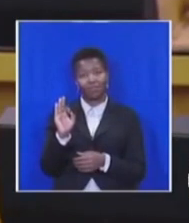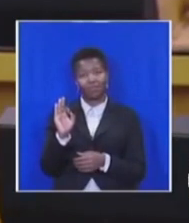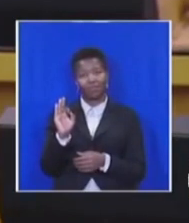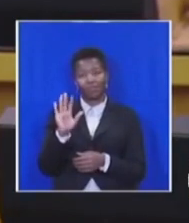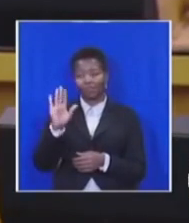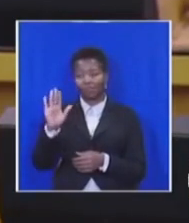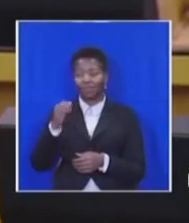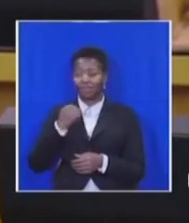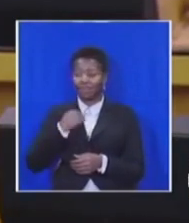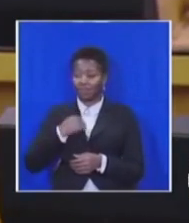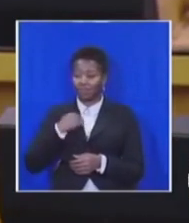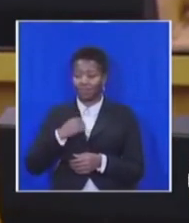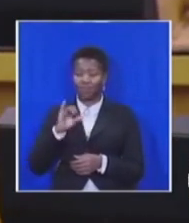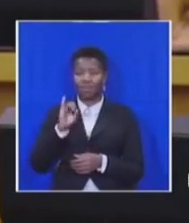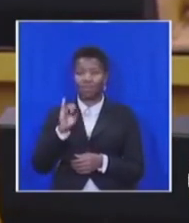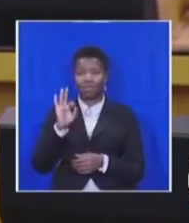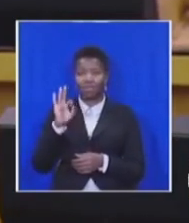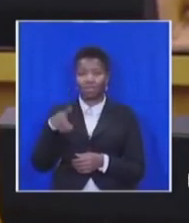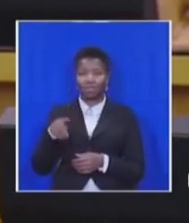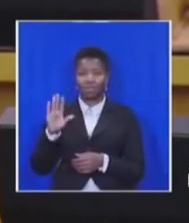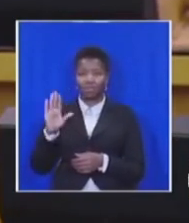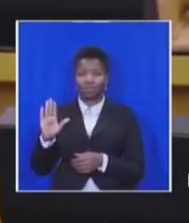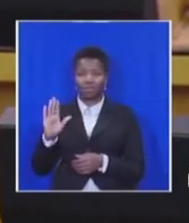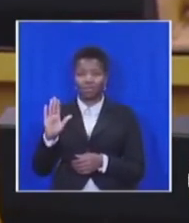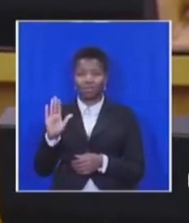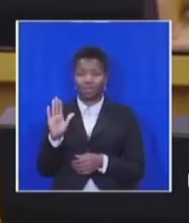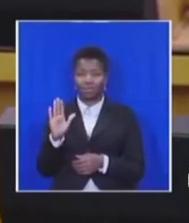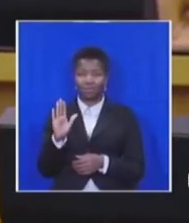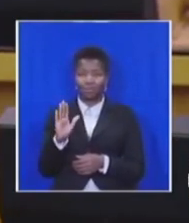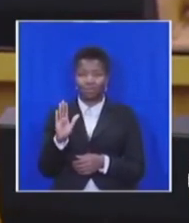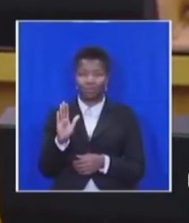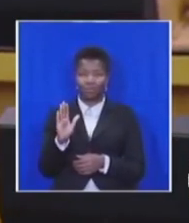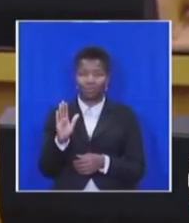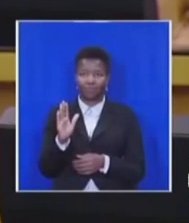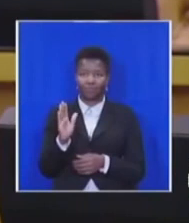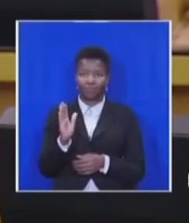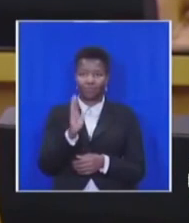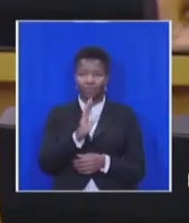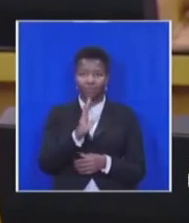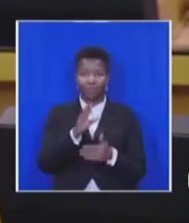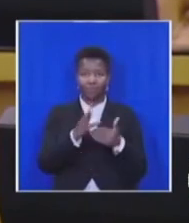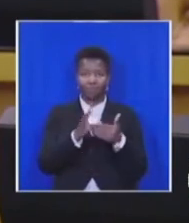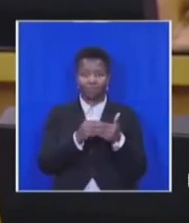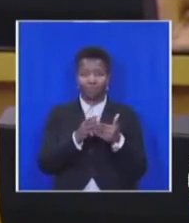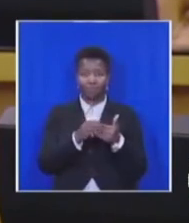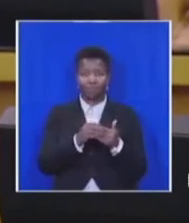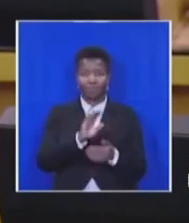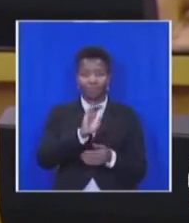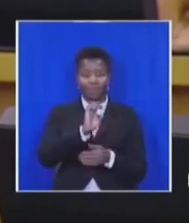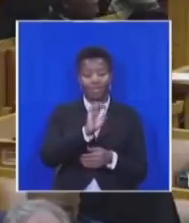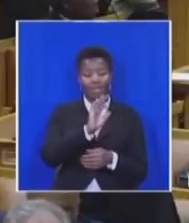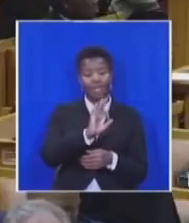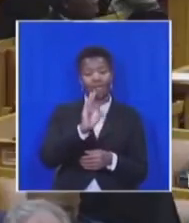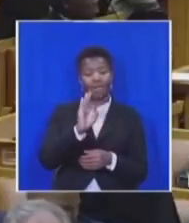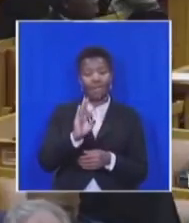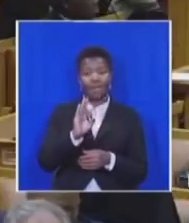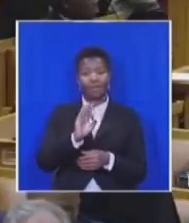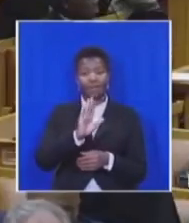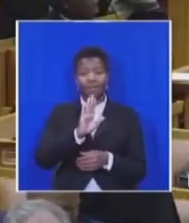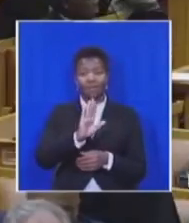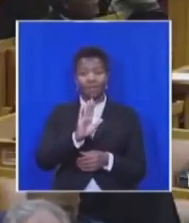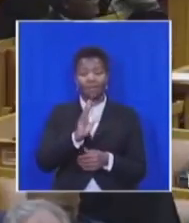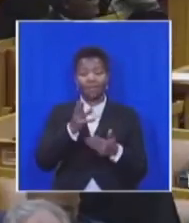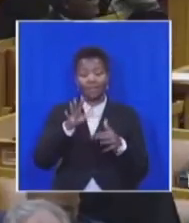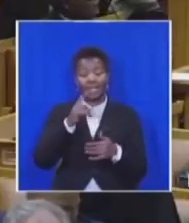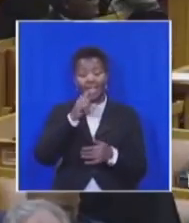Ngiyaxolisa kakhulu IFP, ngiyaxolisa kakhulu nje futhi. It is members of the EFF who have